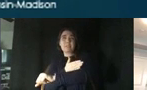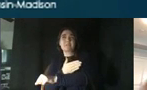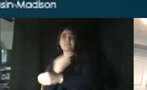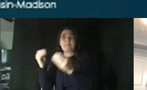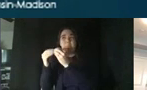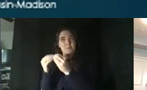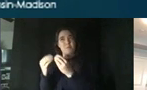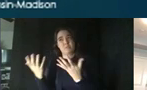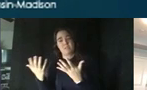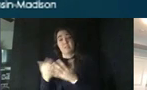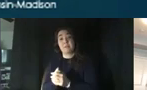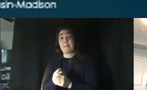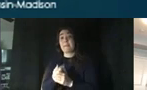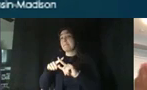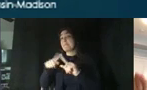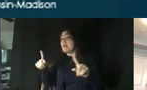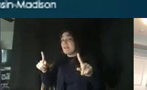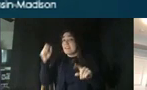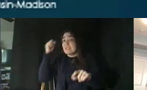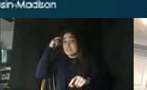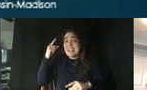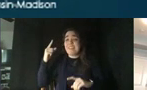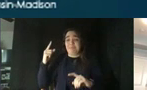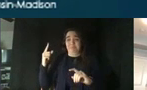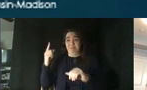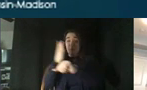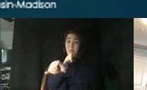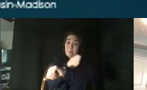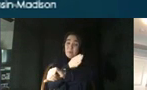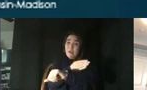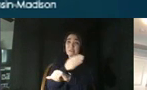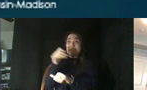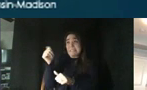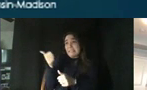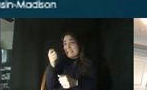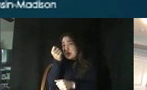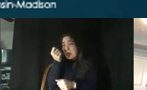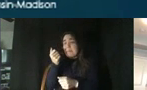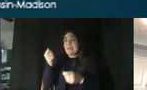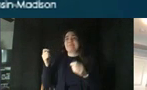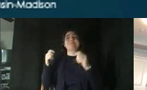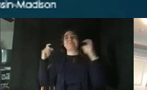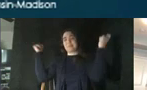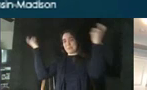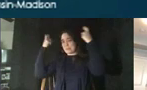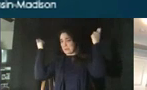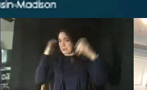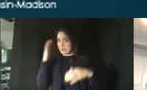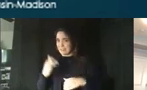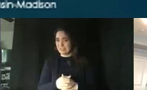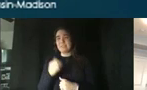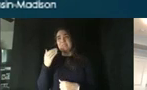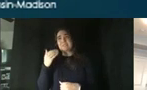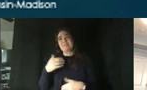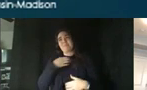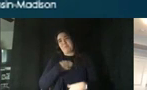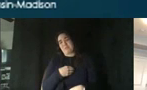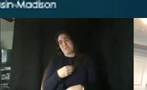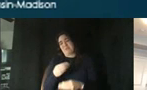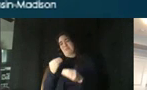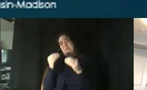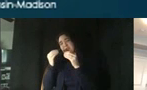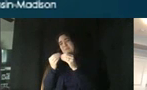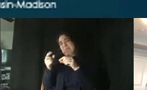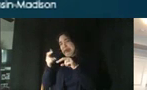But I will celebrate any progress. But yes, I wish it was a little bit more. And I'm with you on that. I want to celebrate